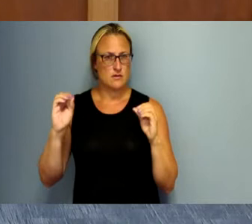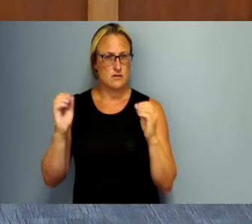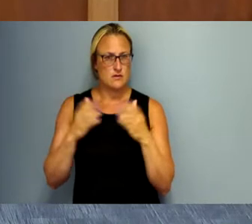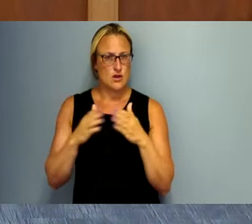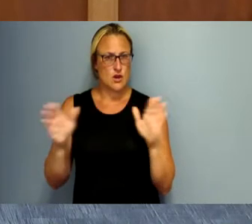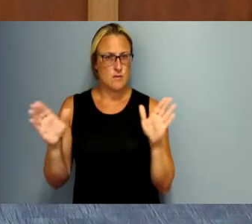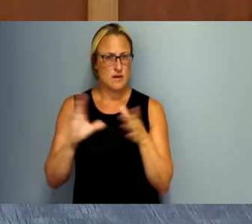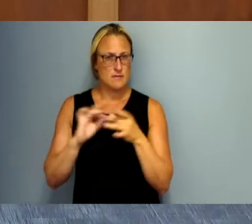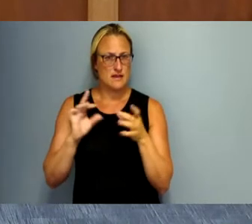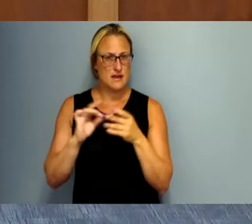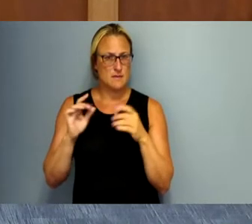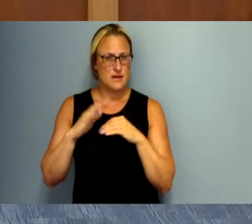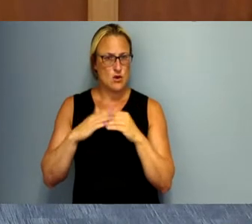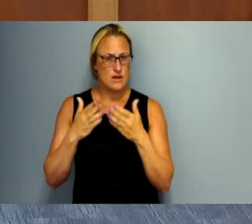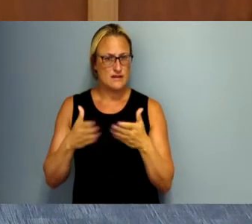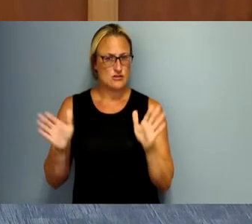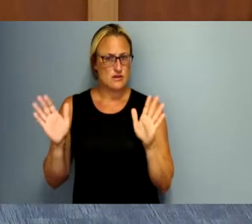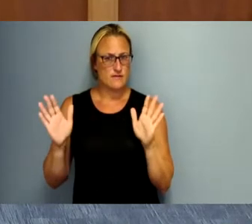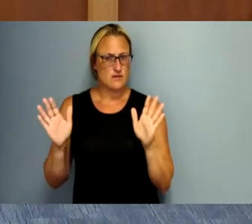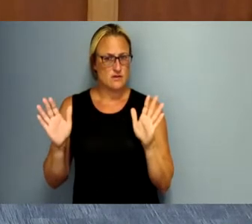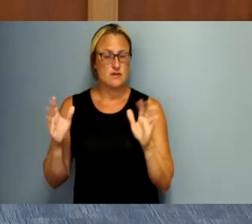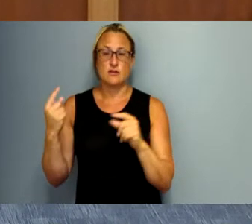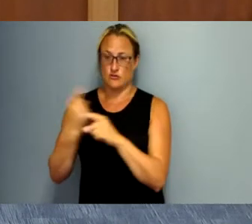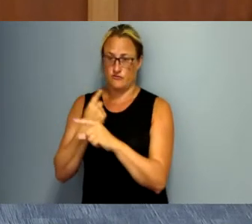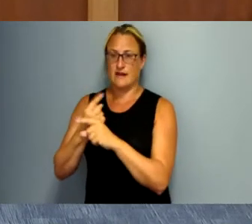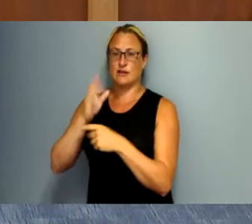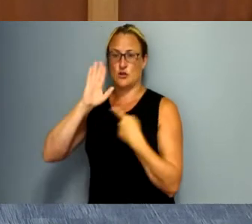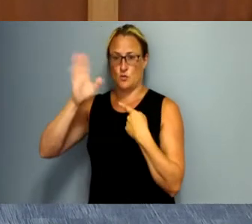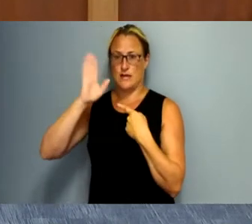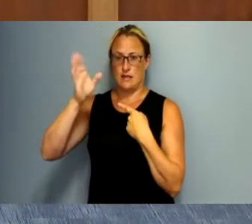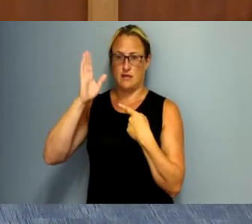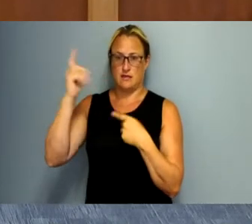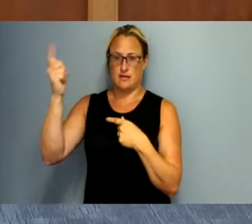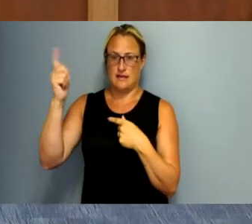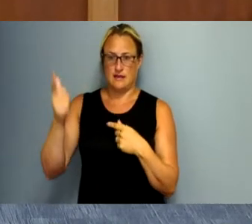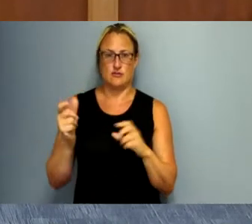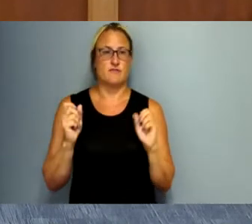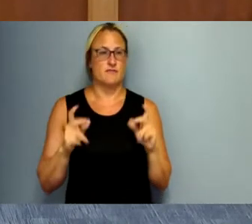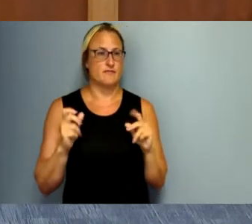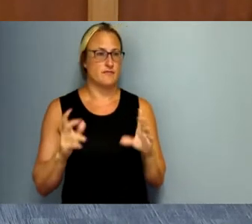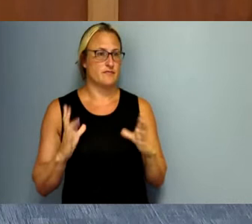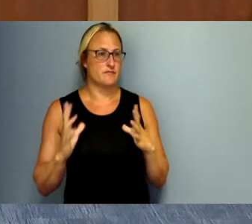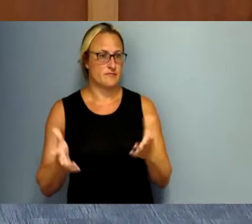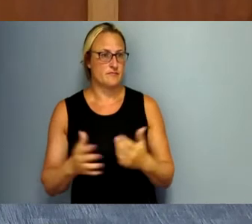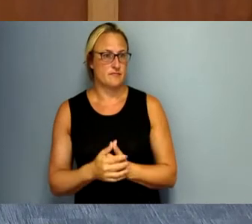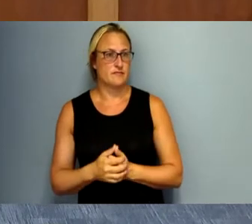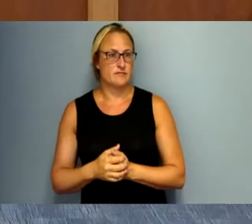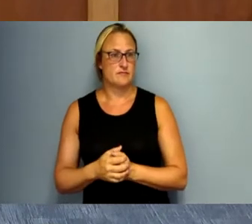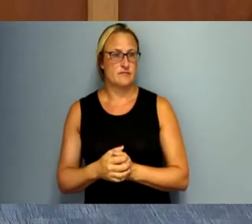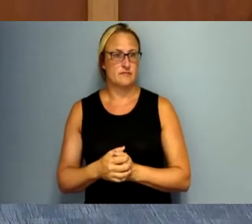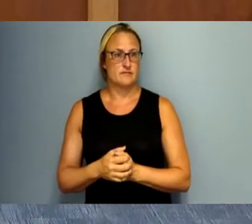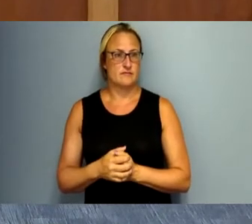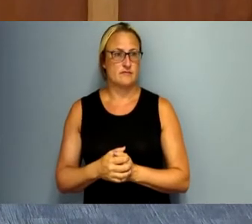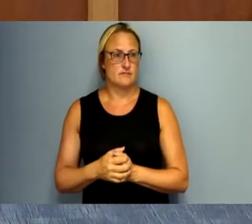We have regular. We have regular coming up. That's regular. That's later. Sorry. Yes. Yes.